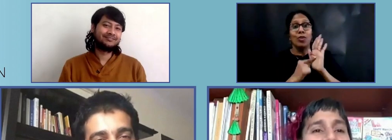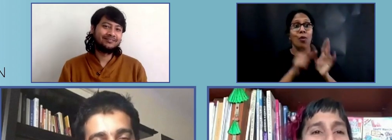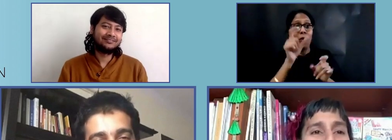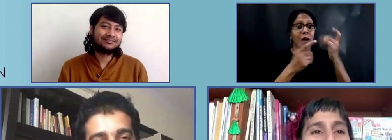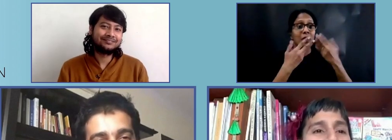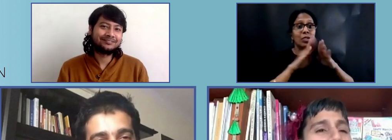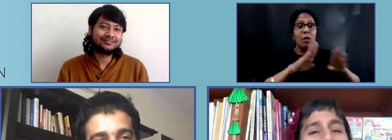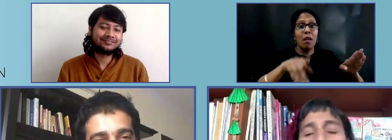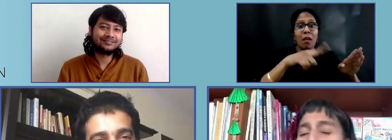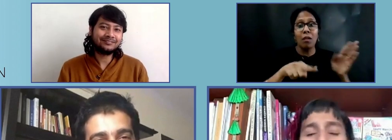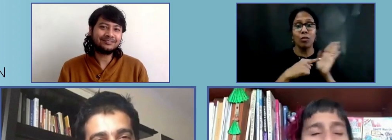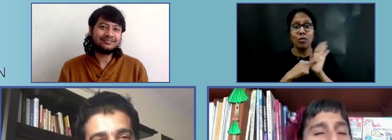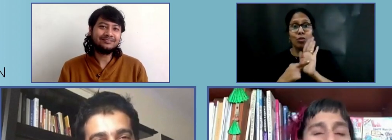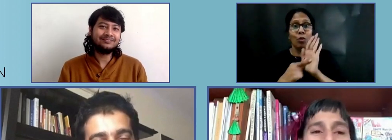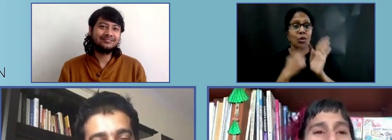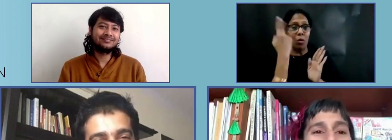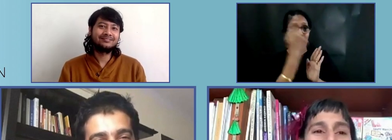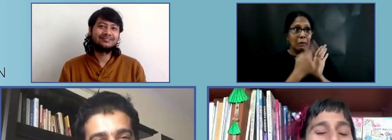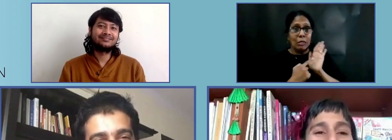always a cherishable